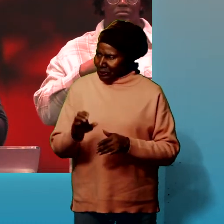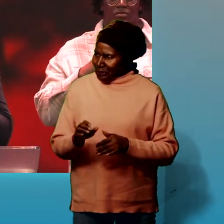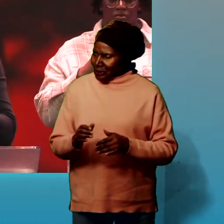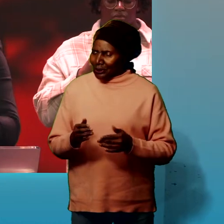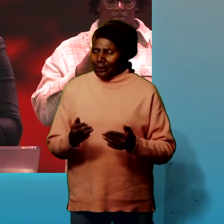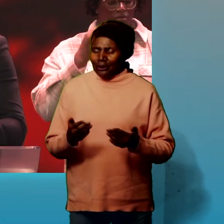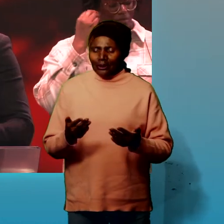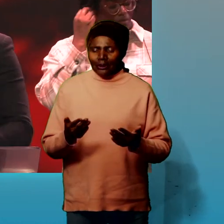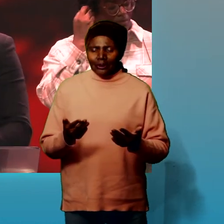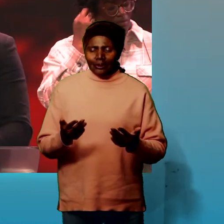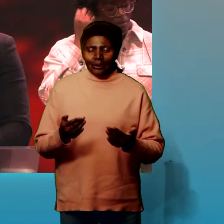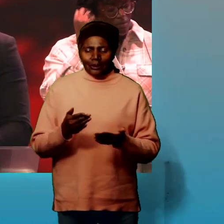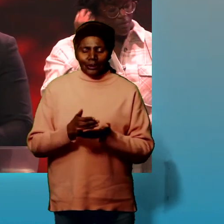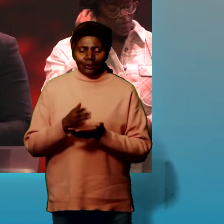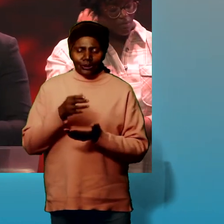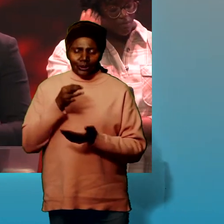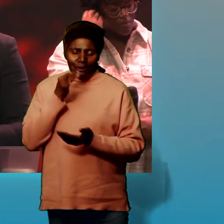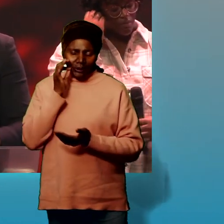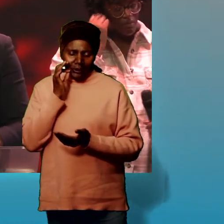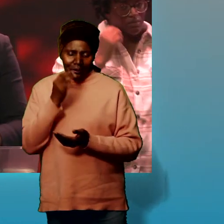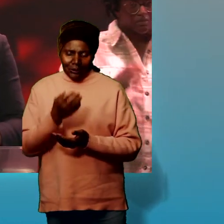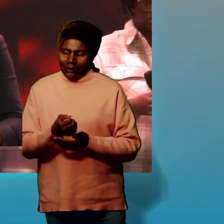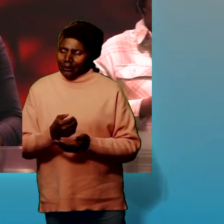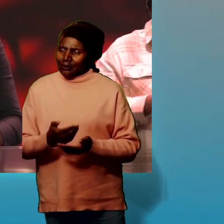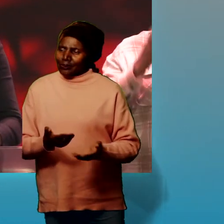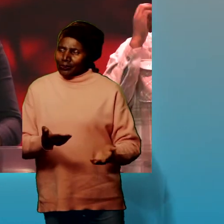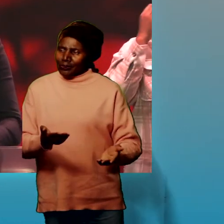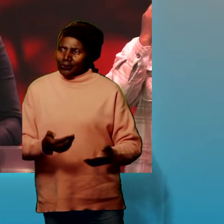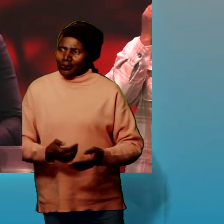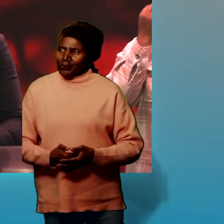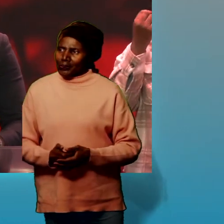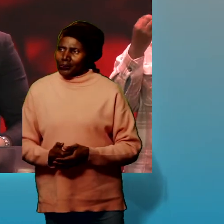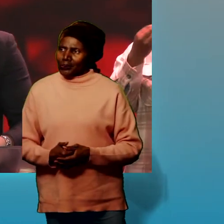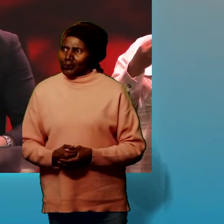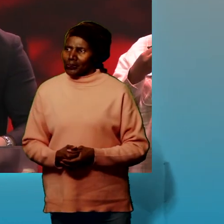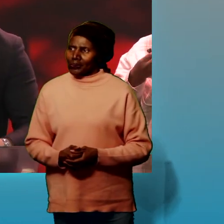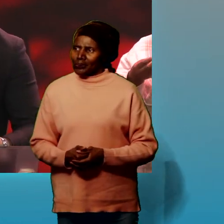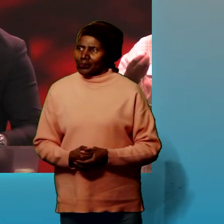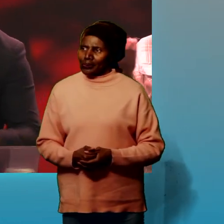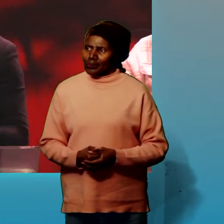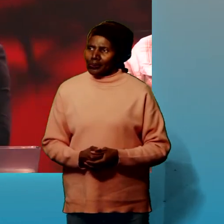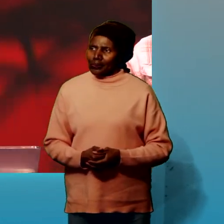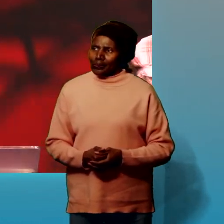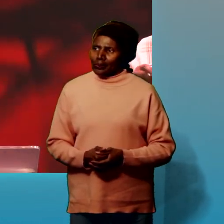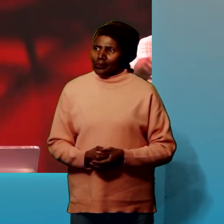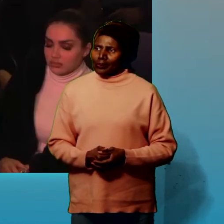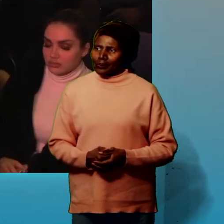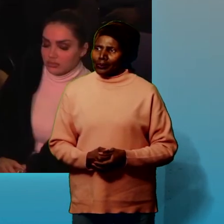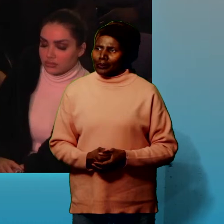communion. Receive that, and then we'll worship the Lord together. God bless you. Thank you for listening.